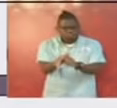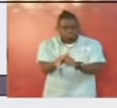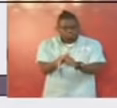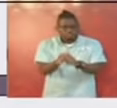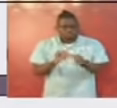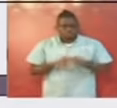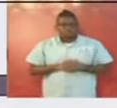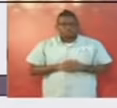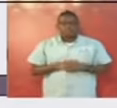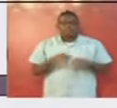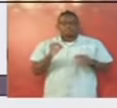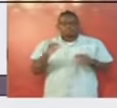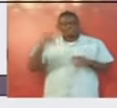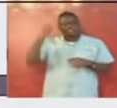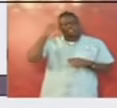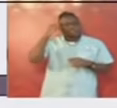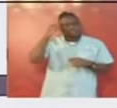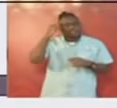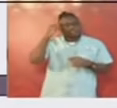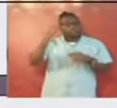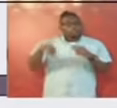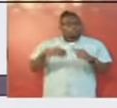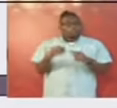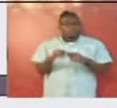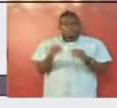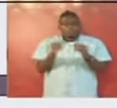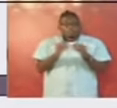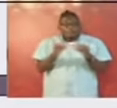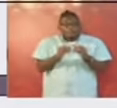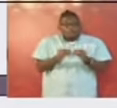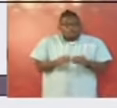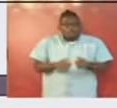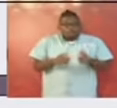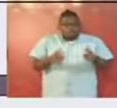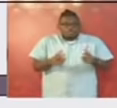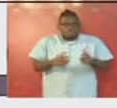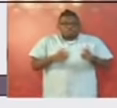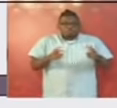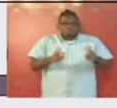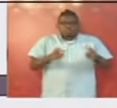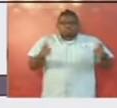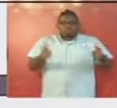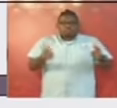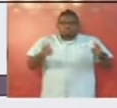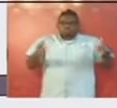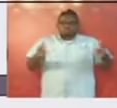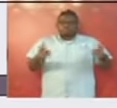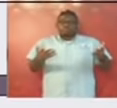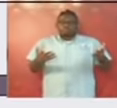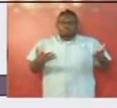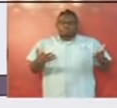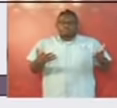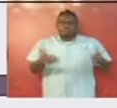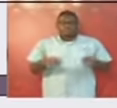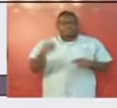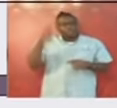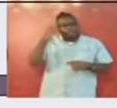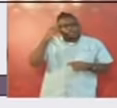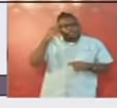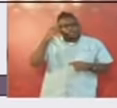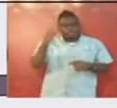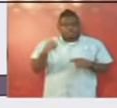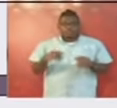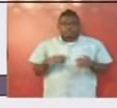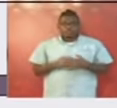think about it, increased body weight. So if you find that you're struggling with your weight as a result of obesity, think of it as a driver. And when you look